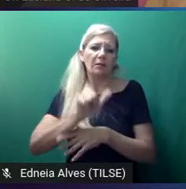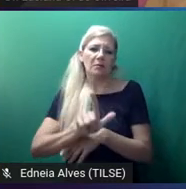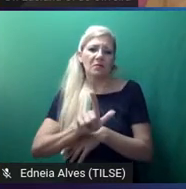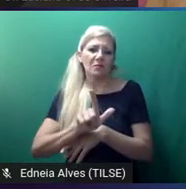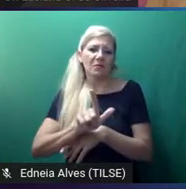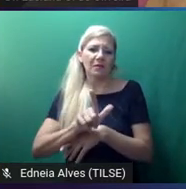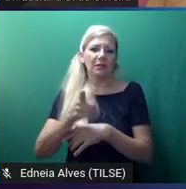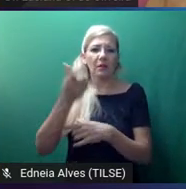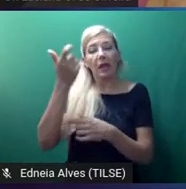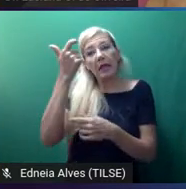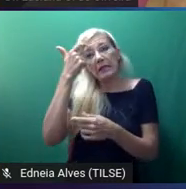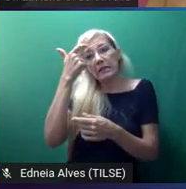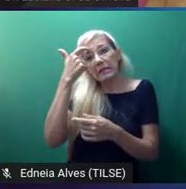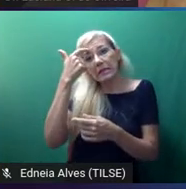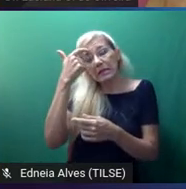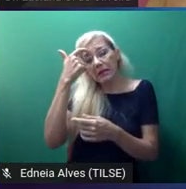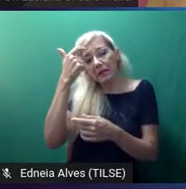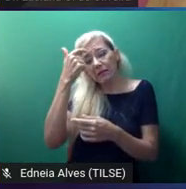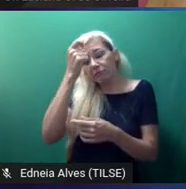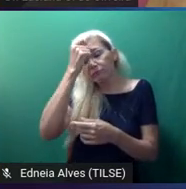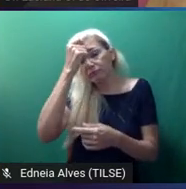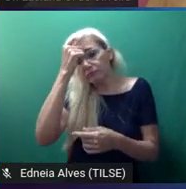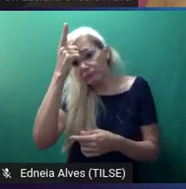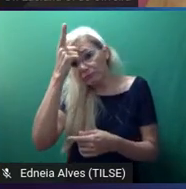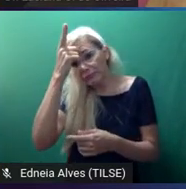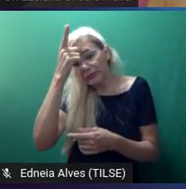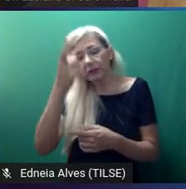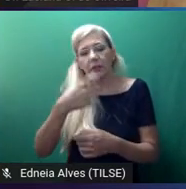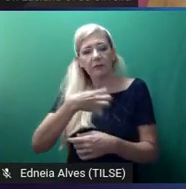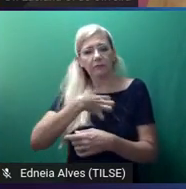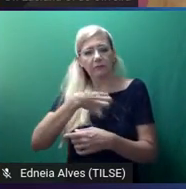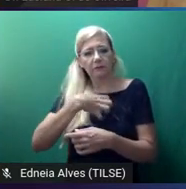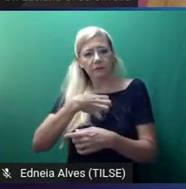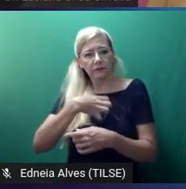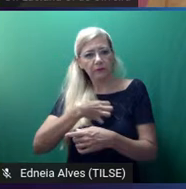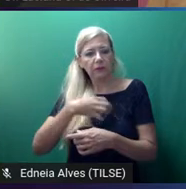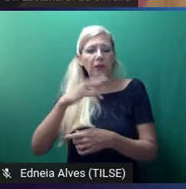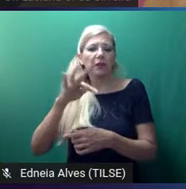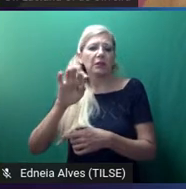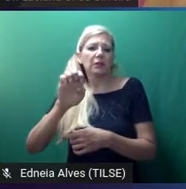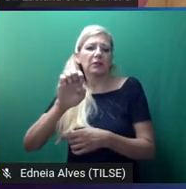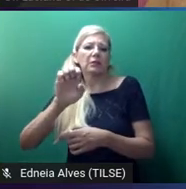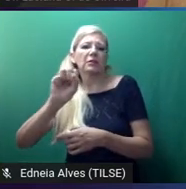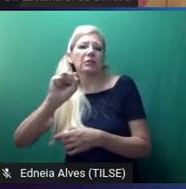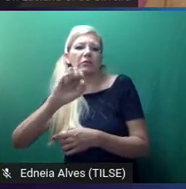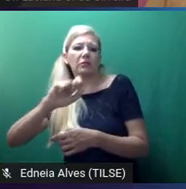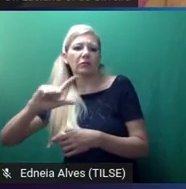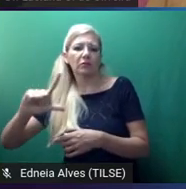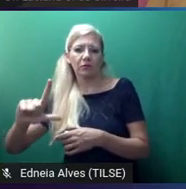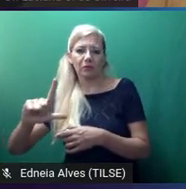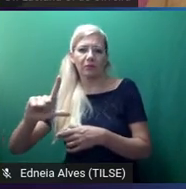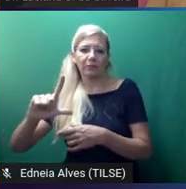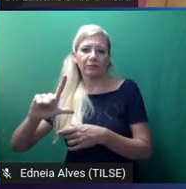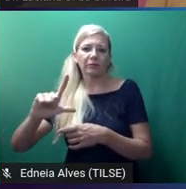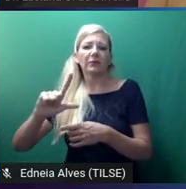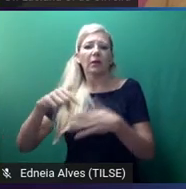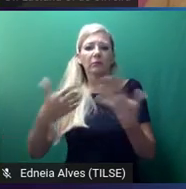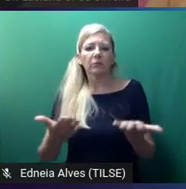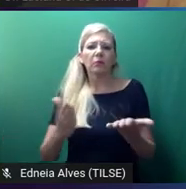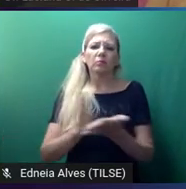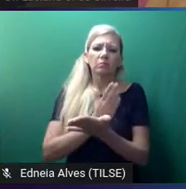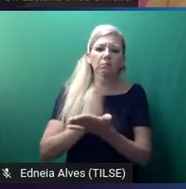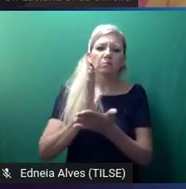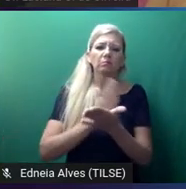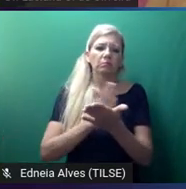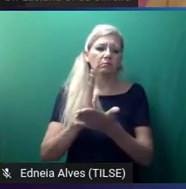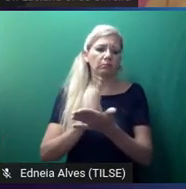idea that is really pervasive in the field of TESOL. We also make assumptions about